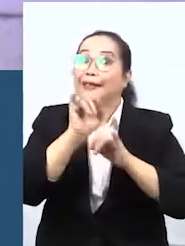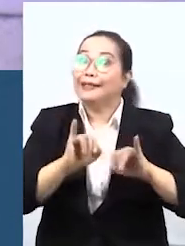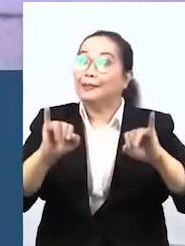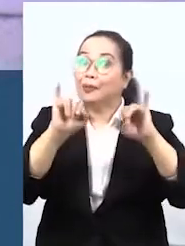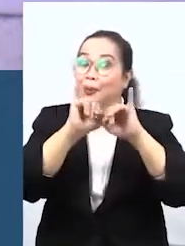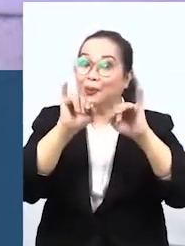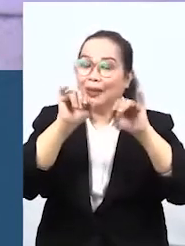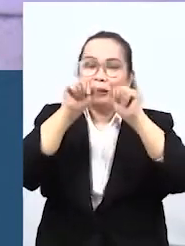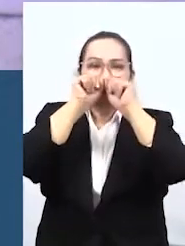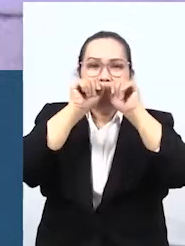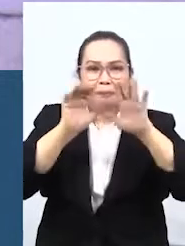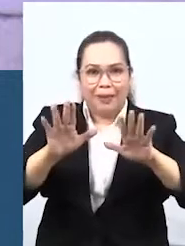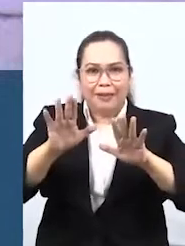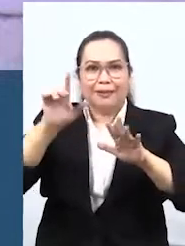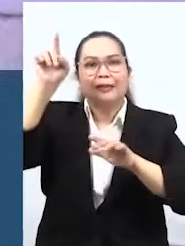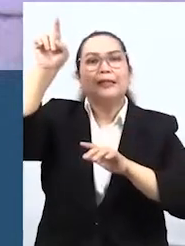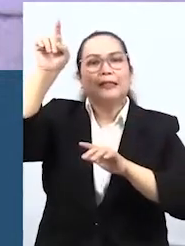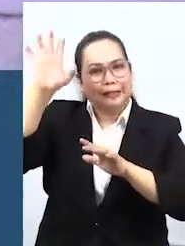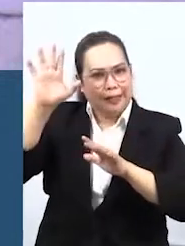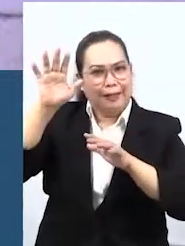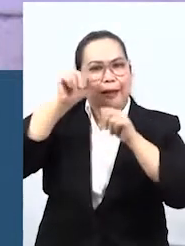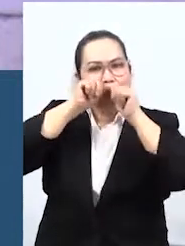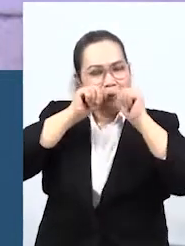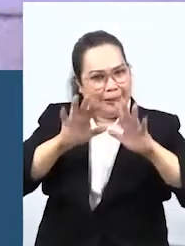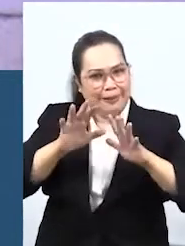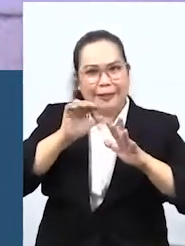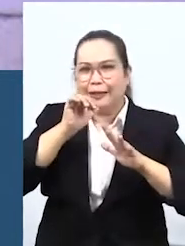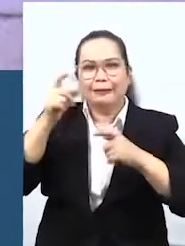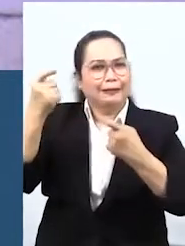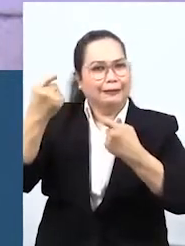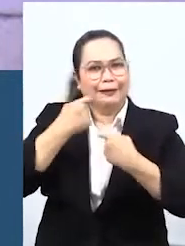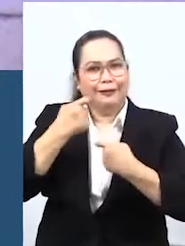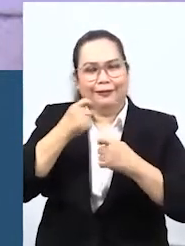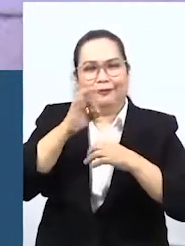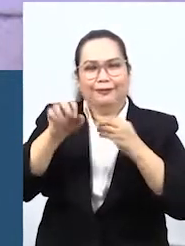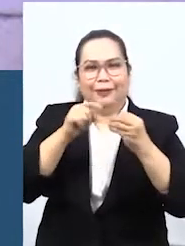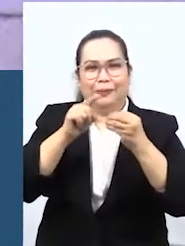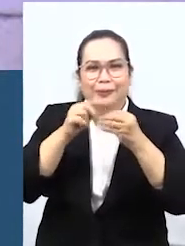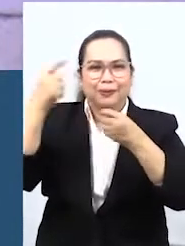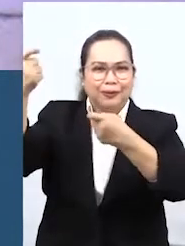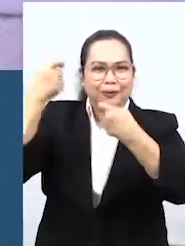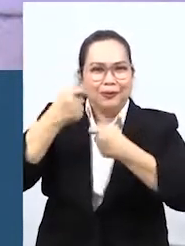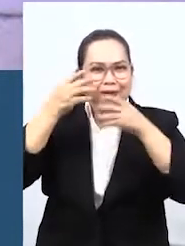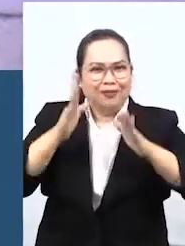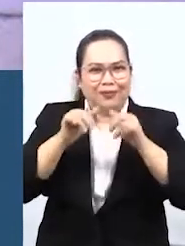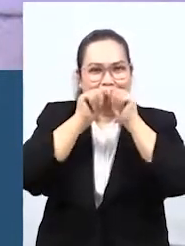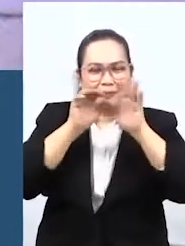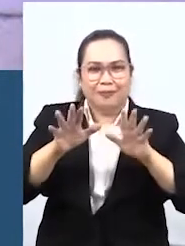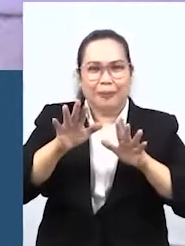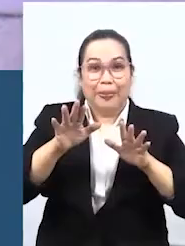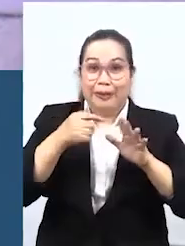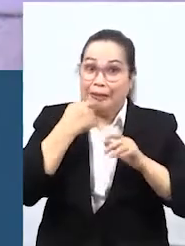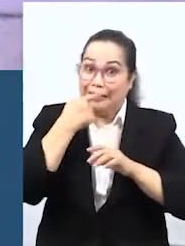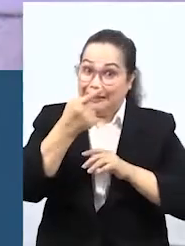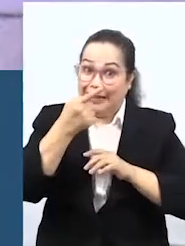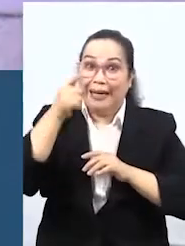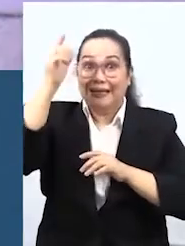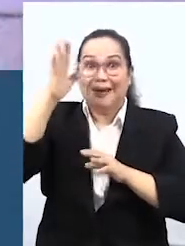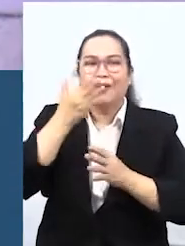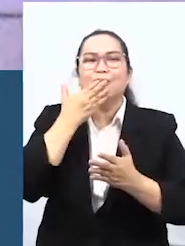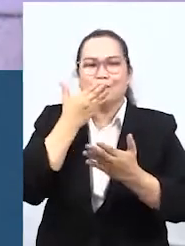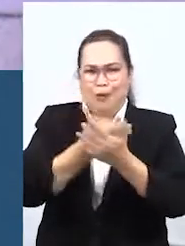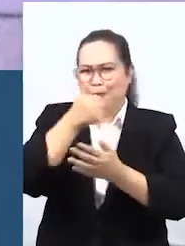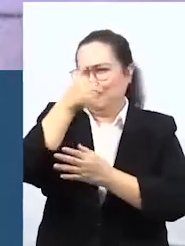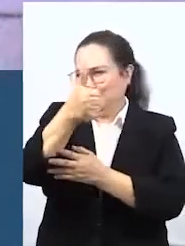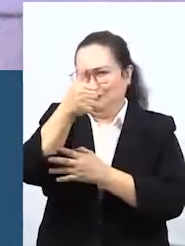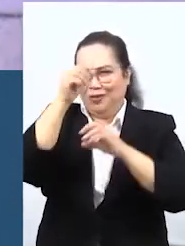Healer it's the The Giver not the gift so Jesus is saying that God is a good father you